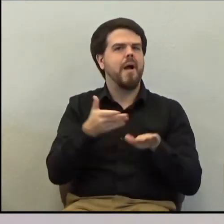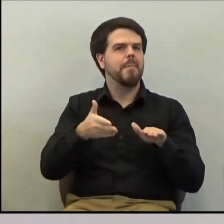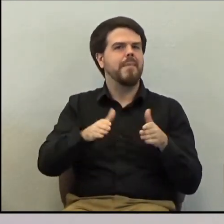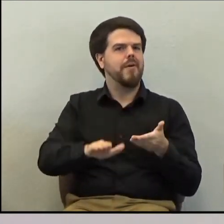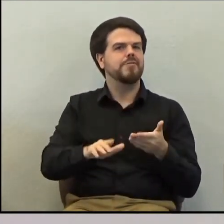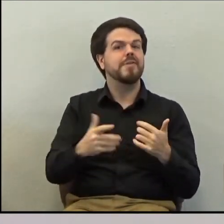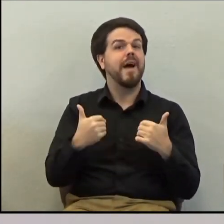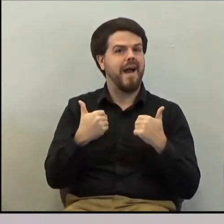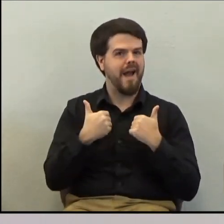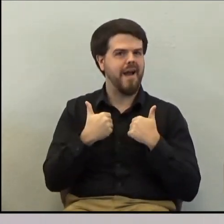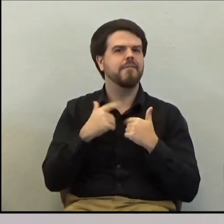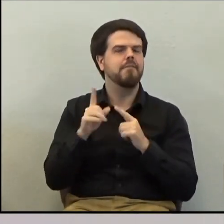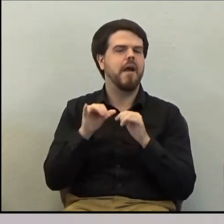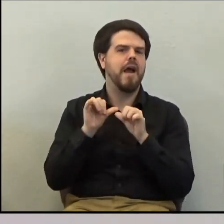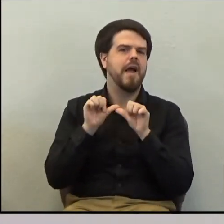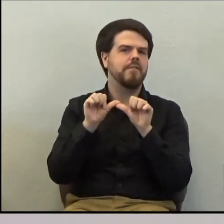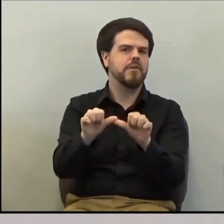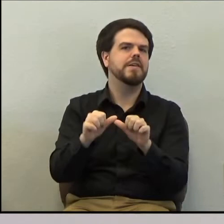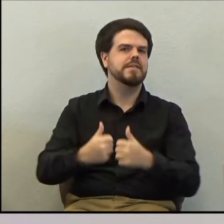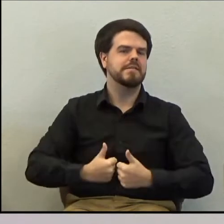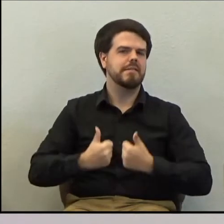guess.